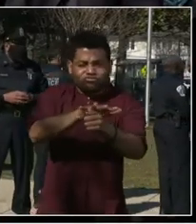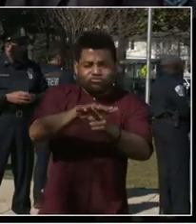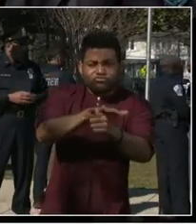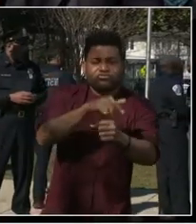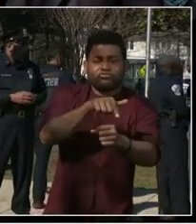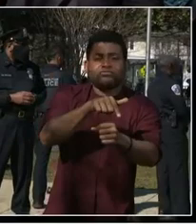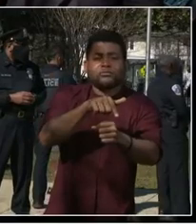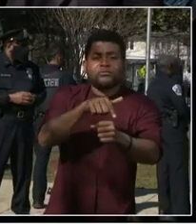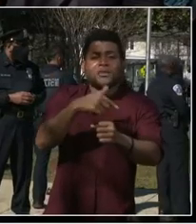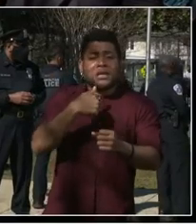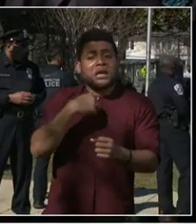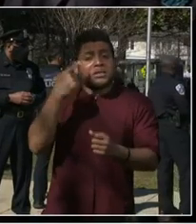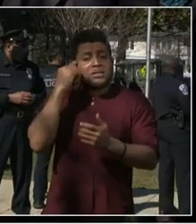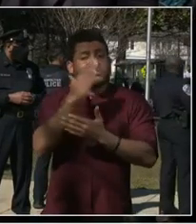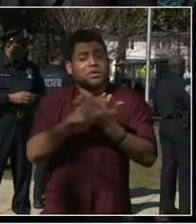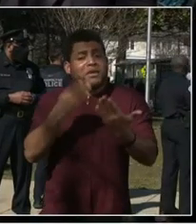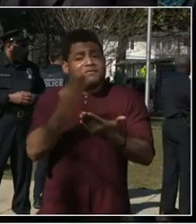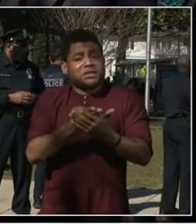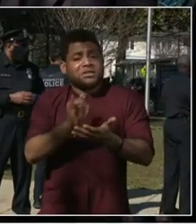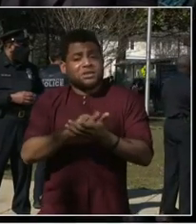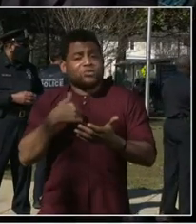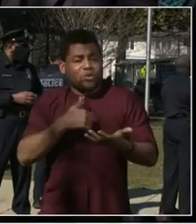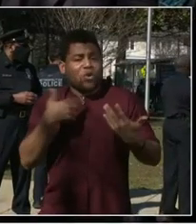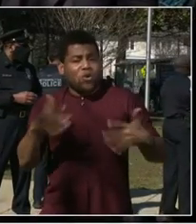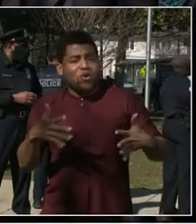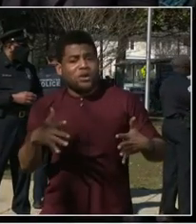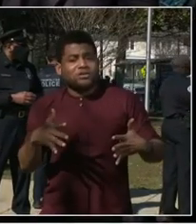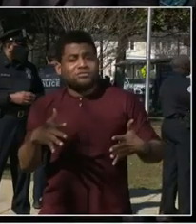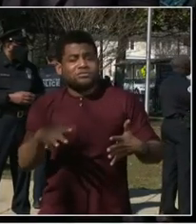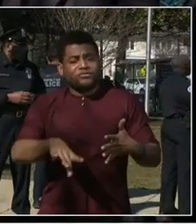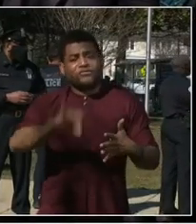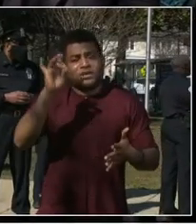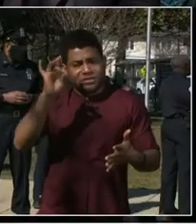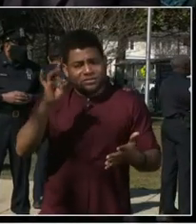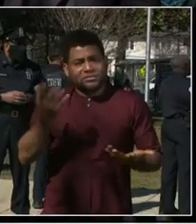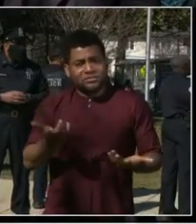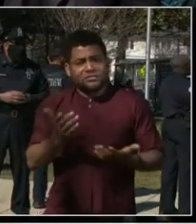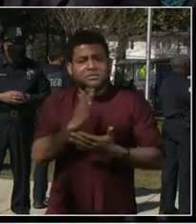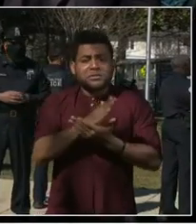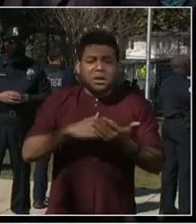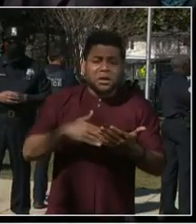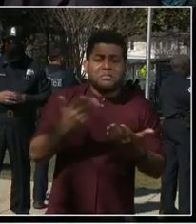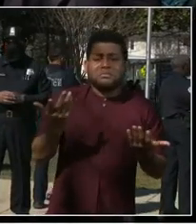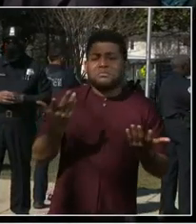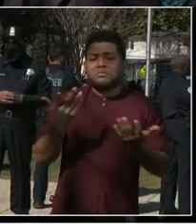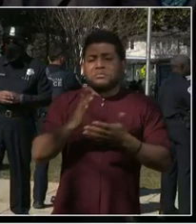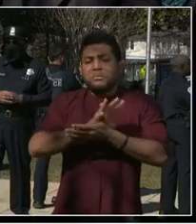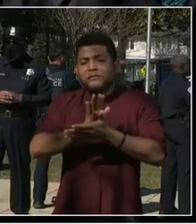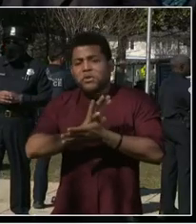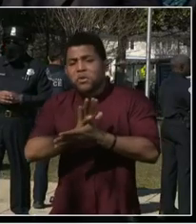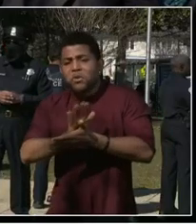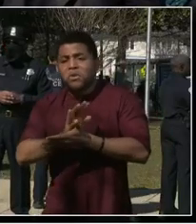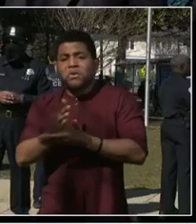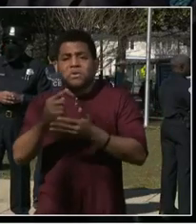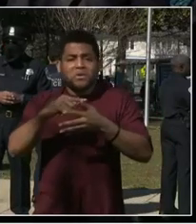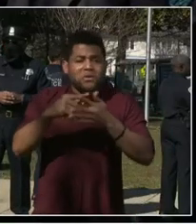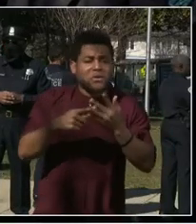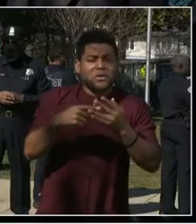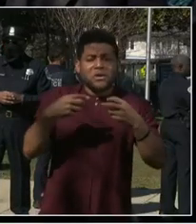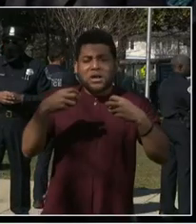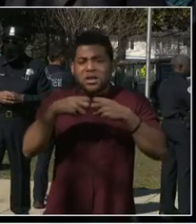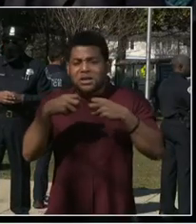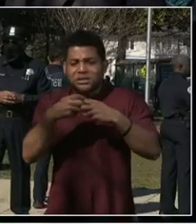evidence that we have recovered, video evidence, electronic evidence that supports that. So we feel very